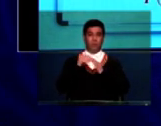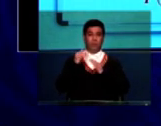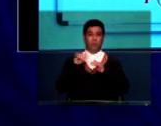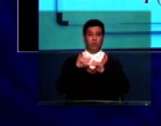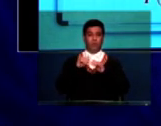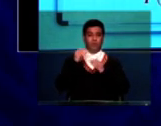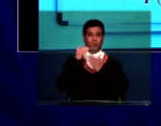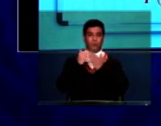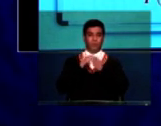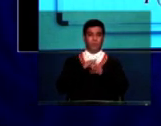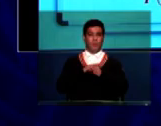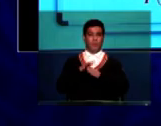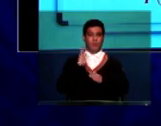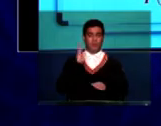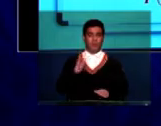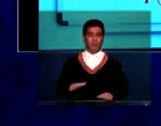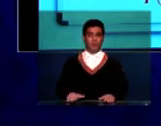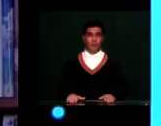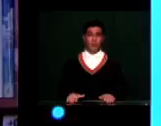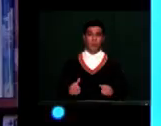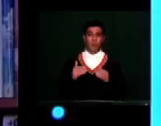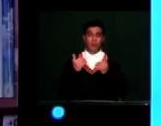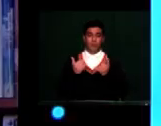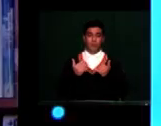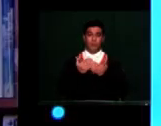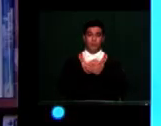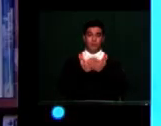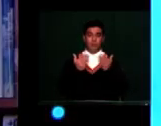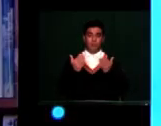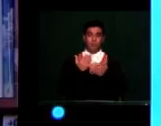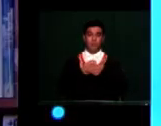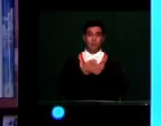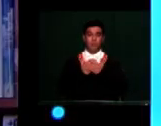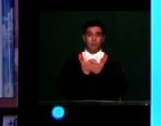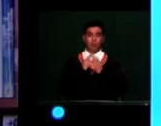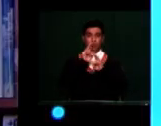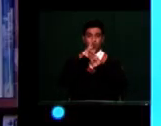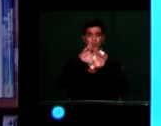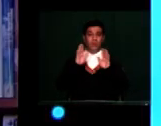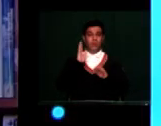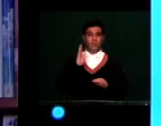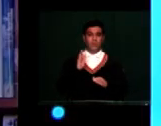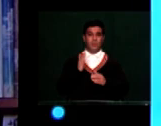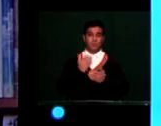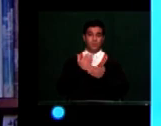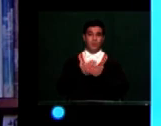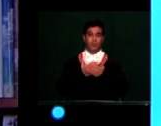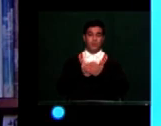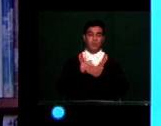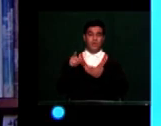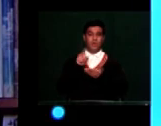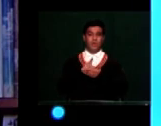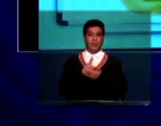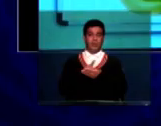tenglik bajariladi. Keling, navbatdagi misolimizni ham ko'rib chiqaylik. Demak, misolimiz